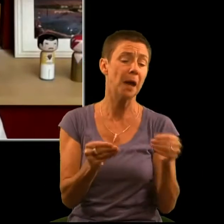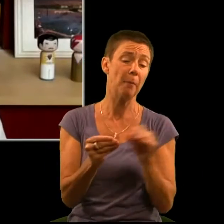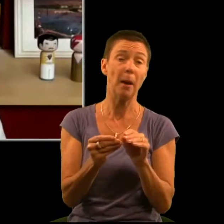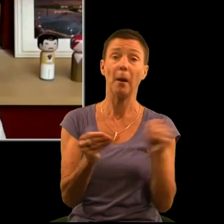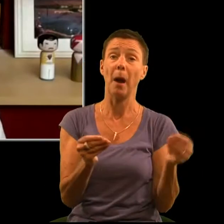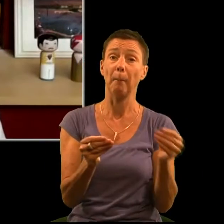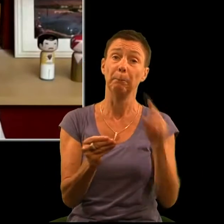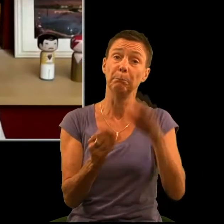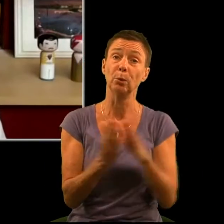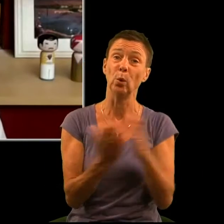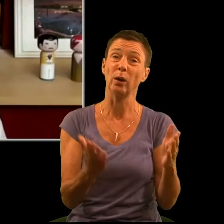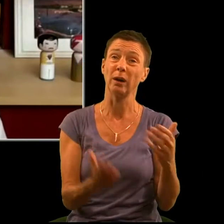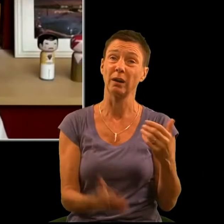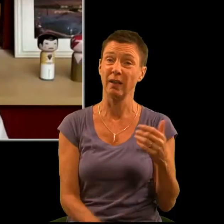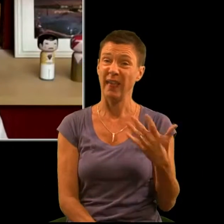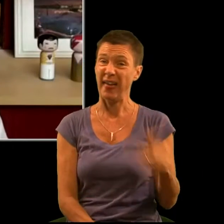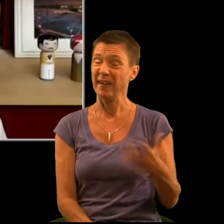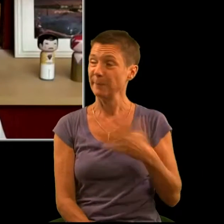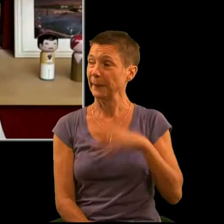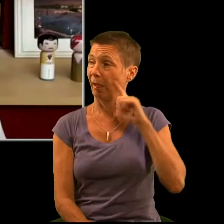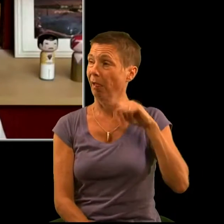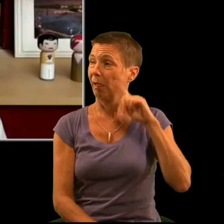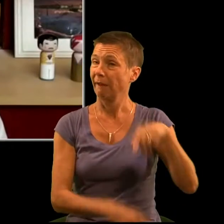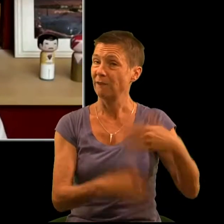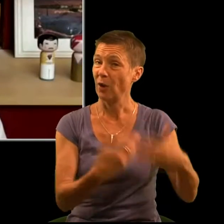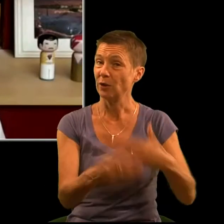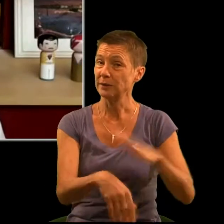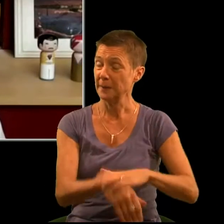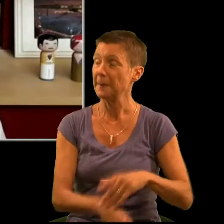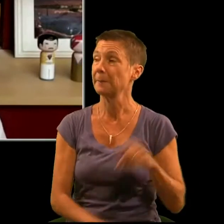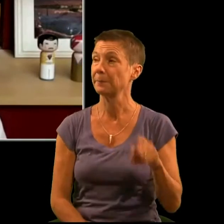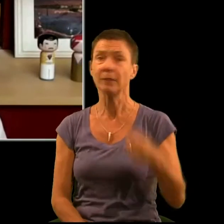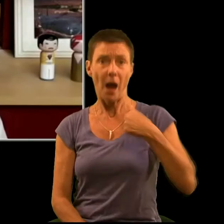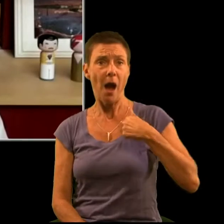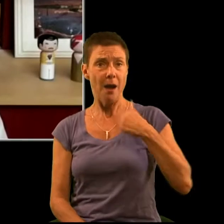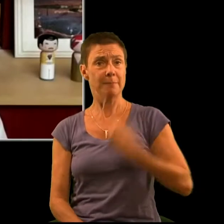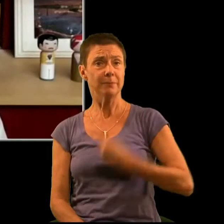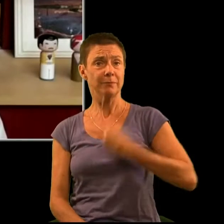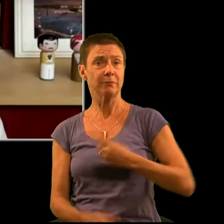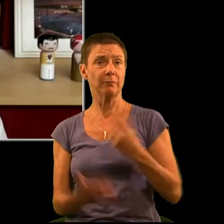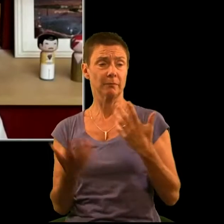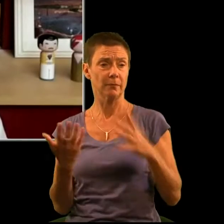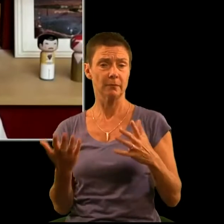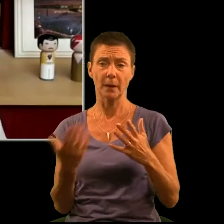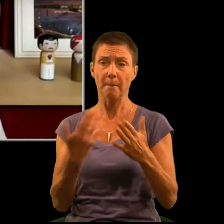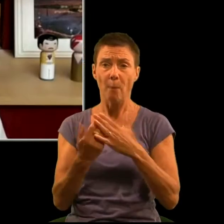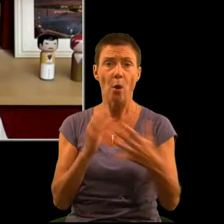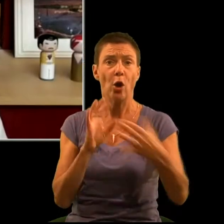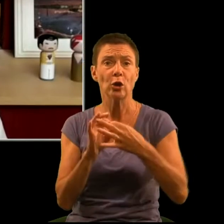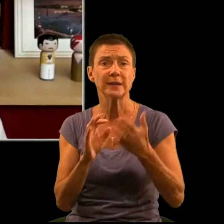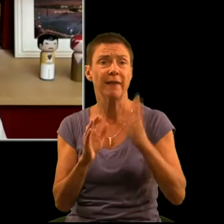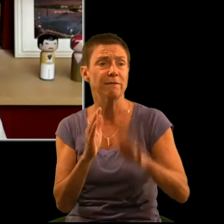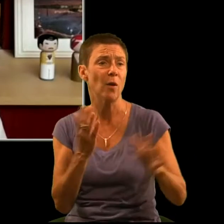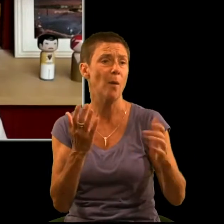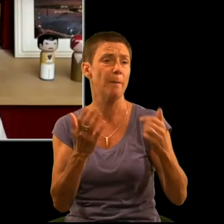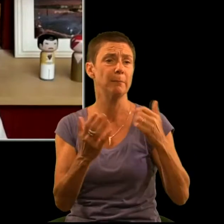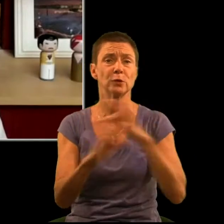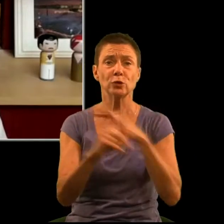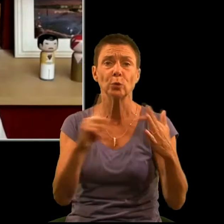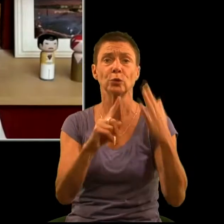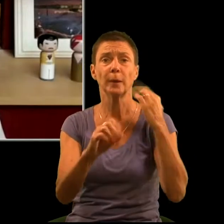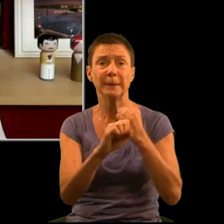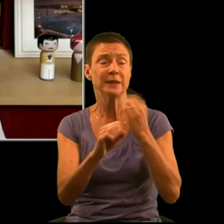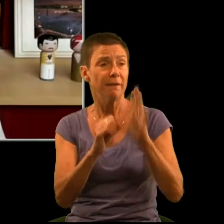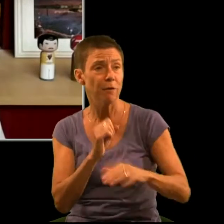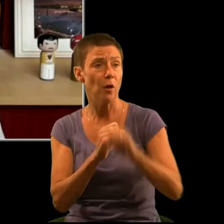a book that they've been meaning to read for a long time. I certainly know I got a lot of more contacts through Instagram or whatever than I had been